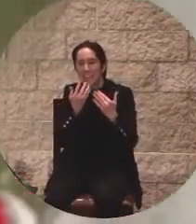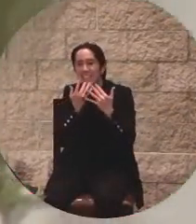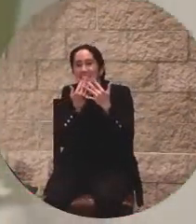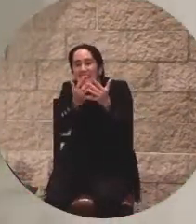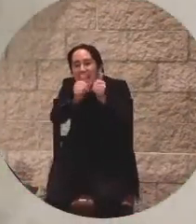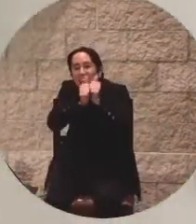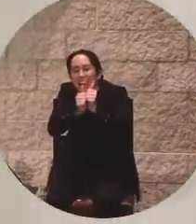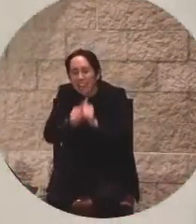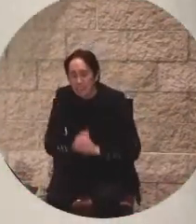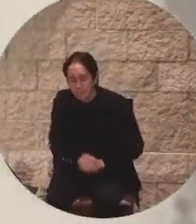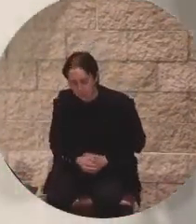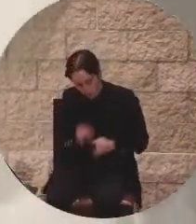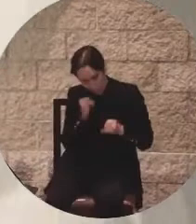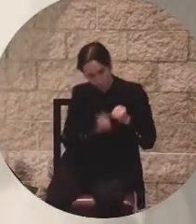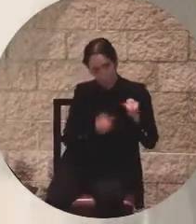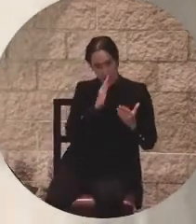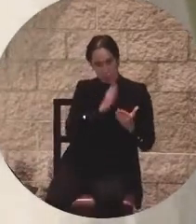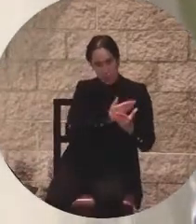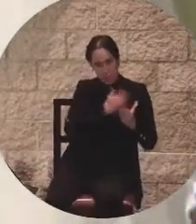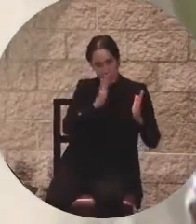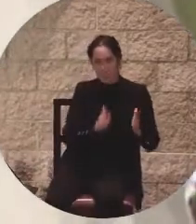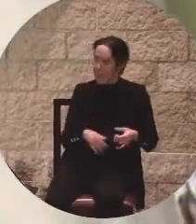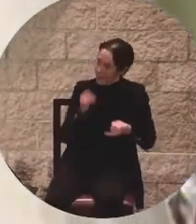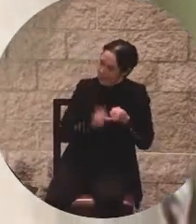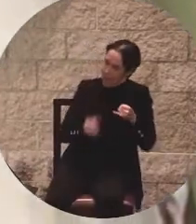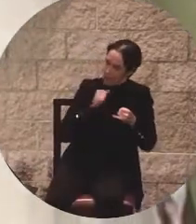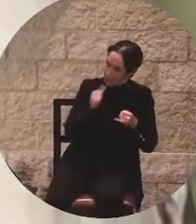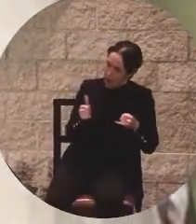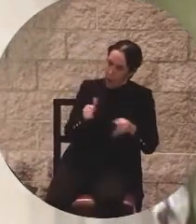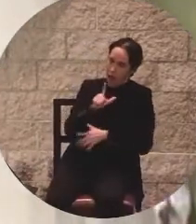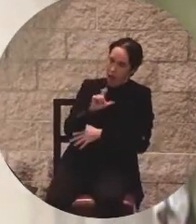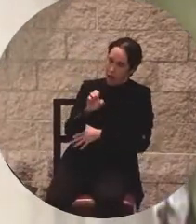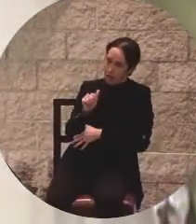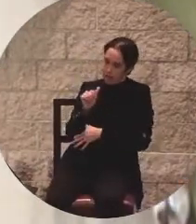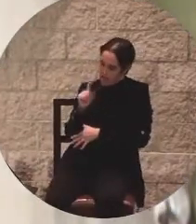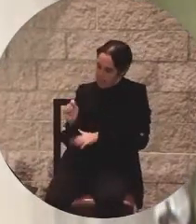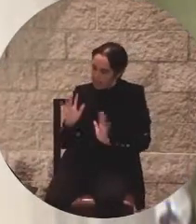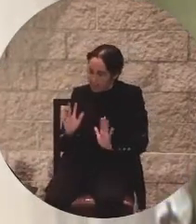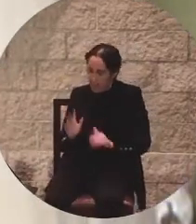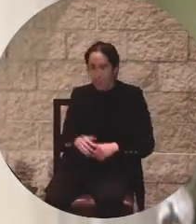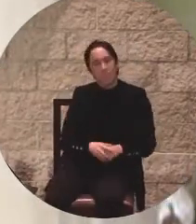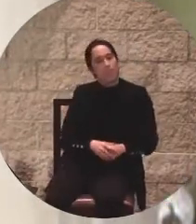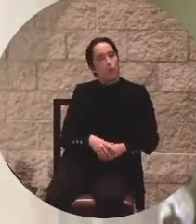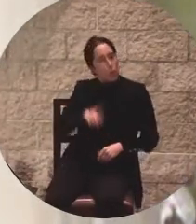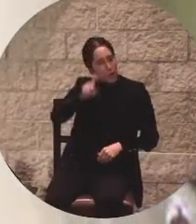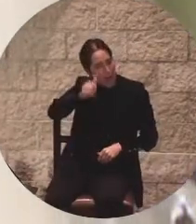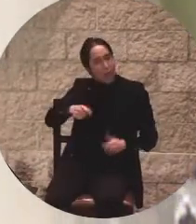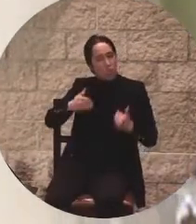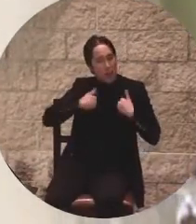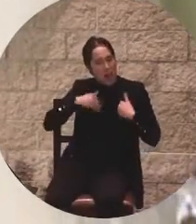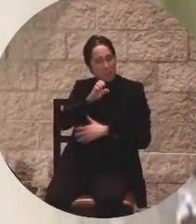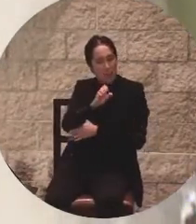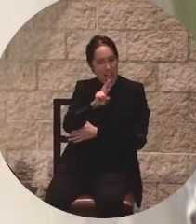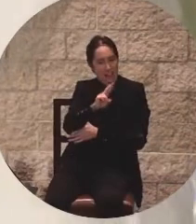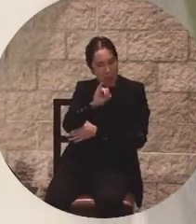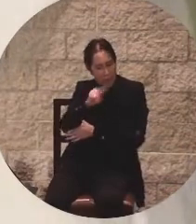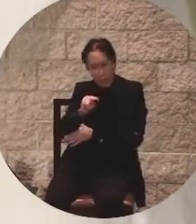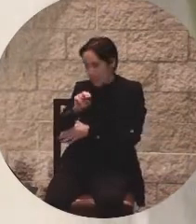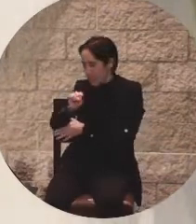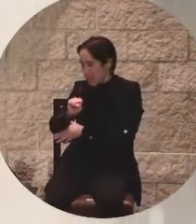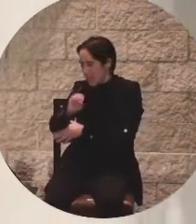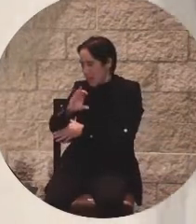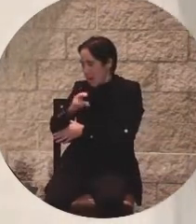last performer, you know, last but not least, we can't have a show like this without some Erin Schwab. Am I right? Oh. Am I